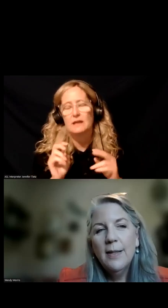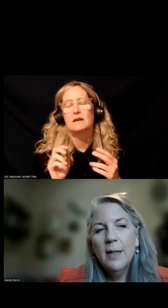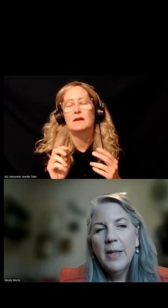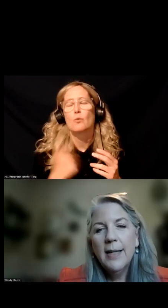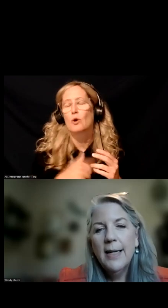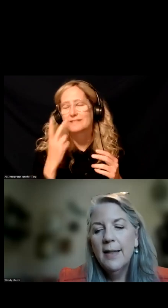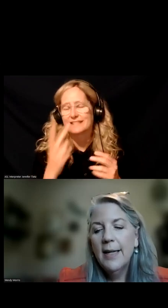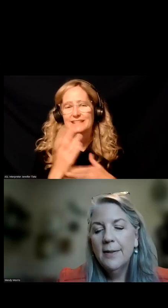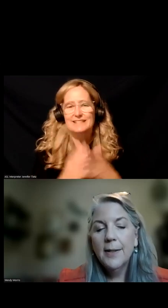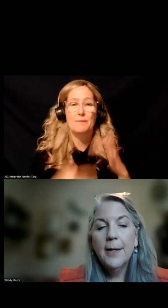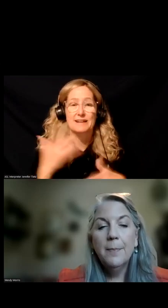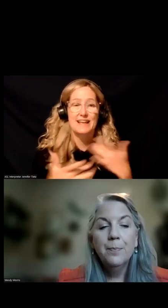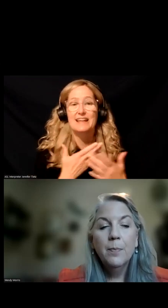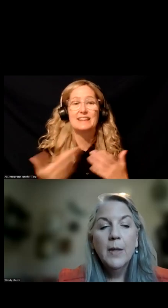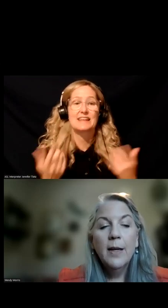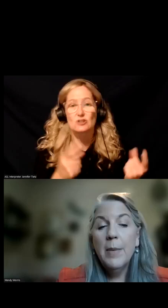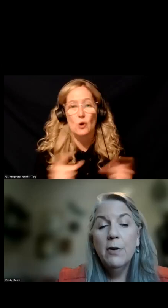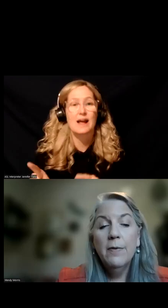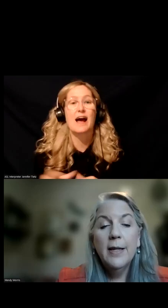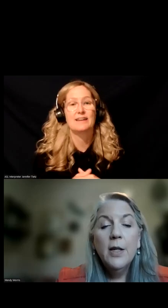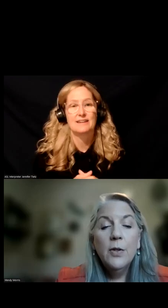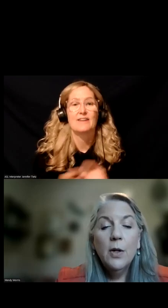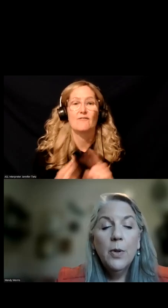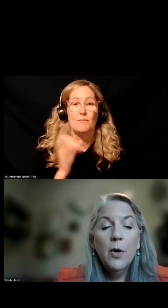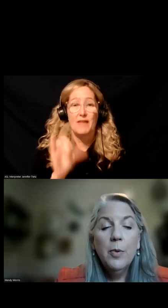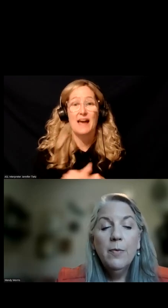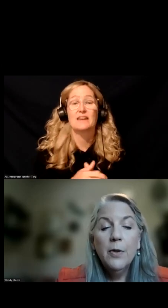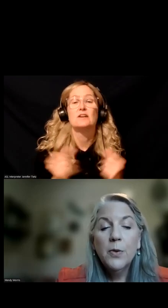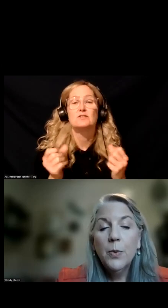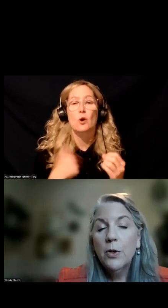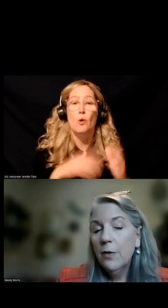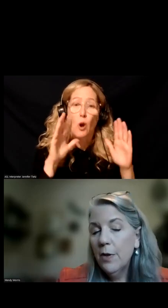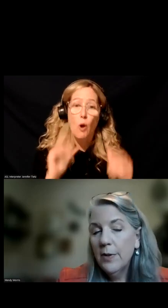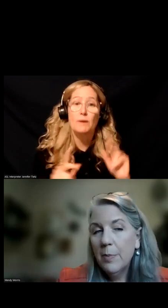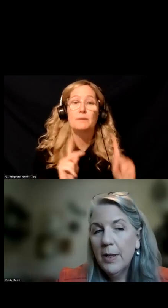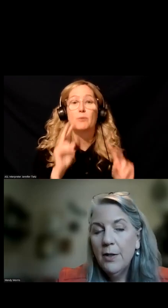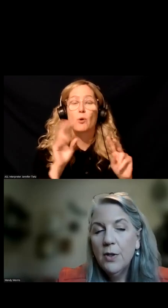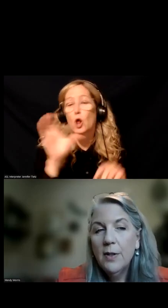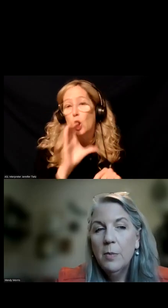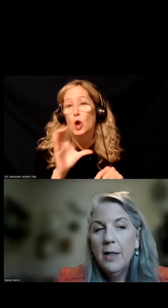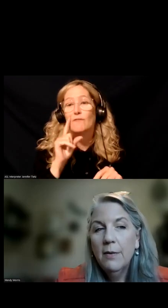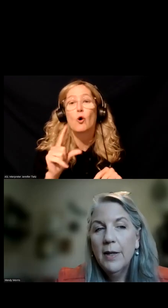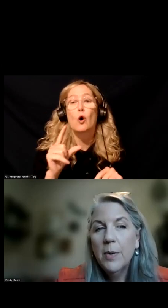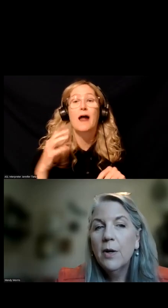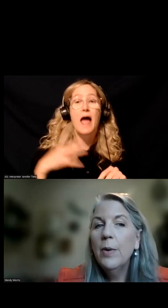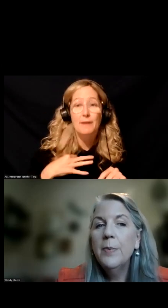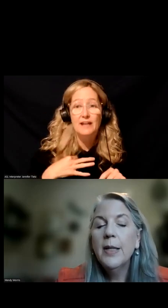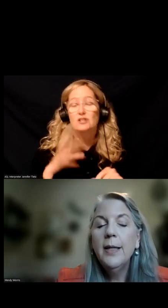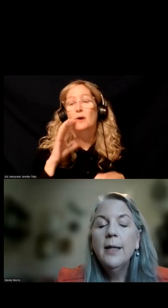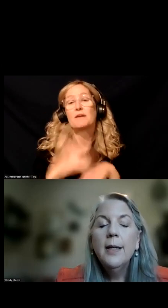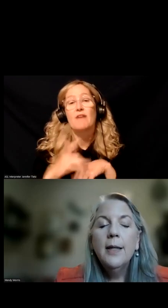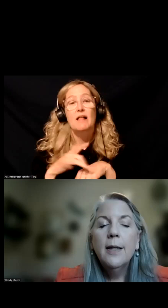we're going to see some exciting things come out of it. So we're hoping folks will look for those applications. They'll be available on